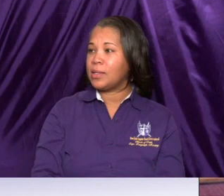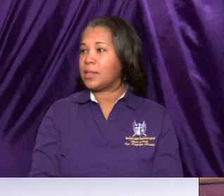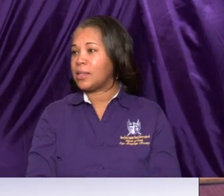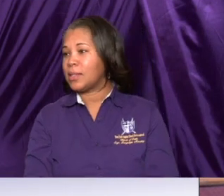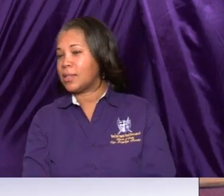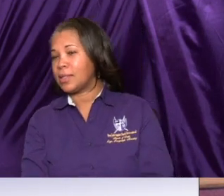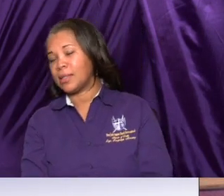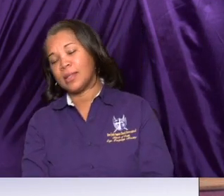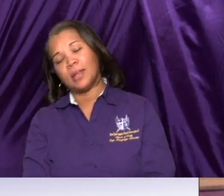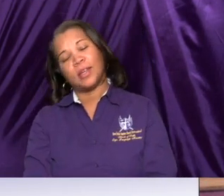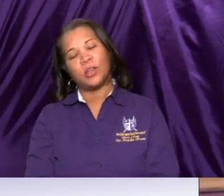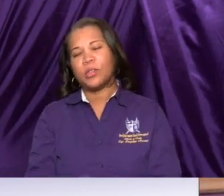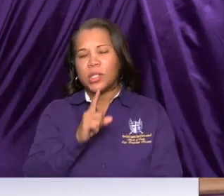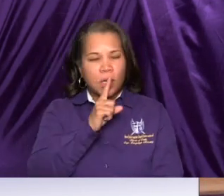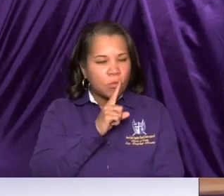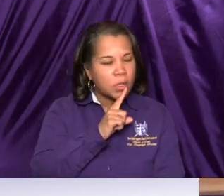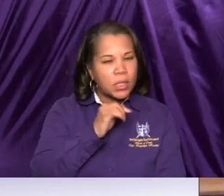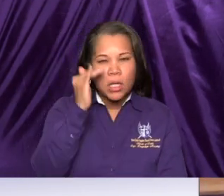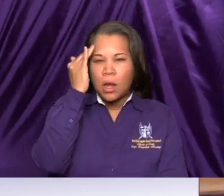He knows your secret.